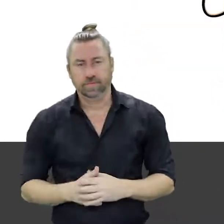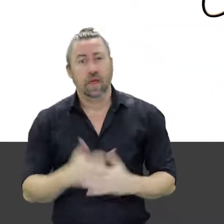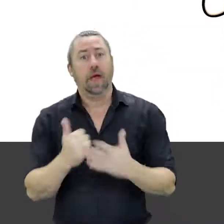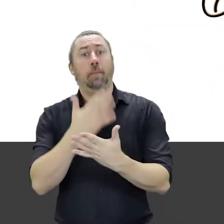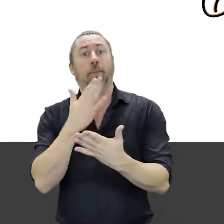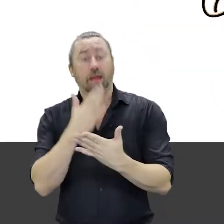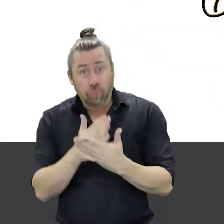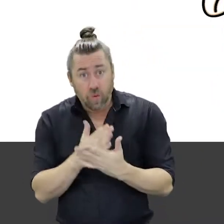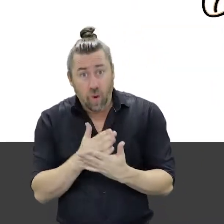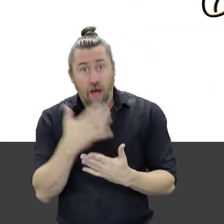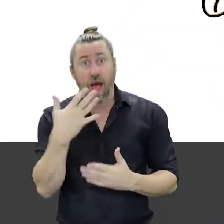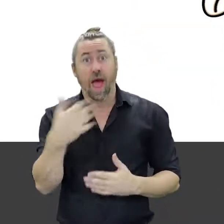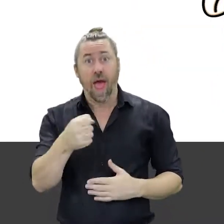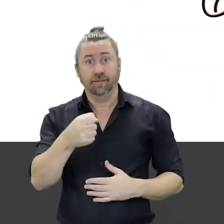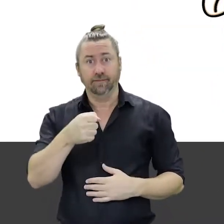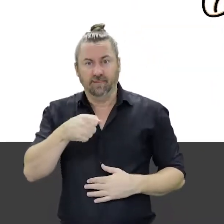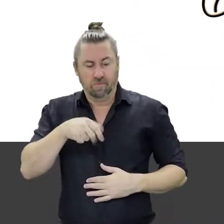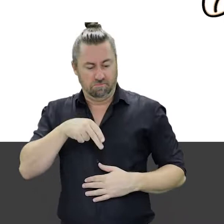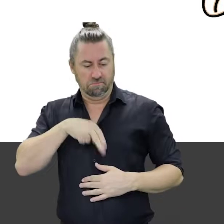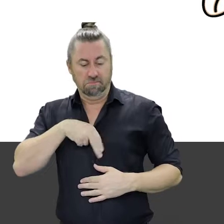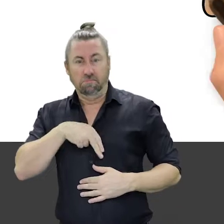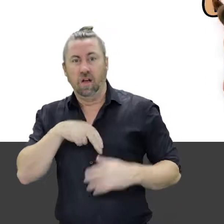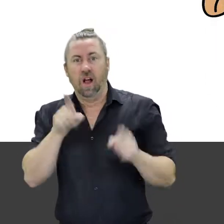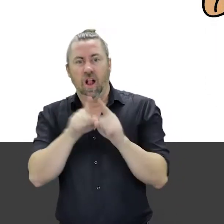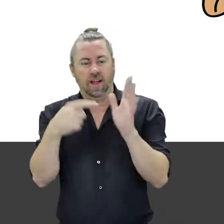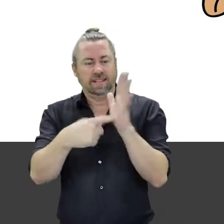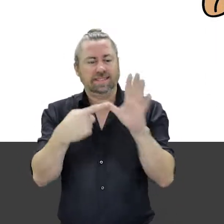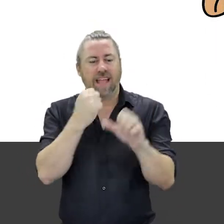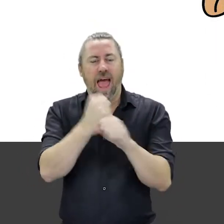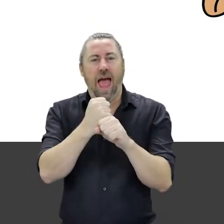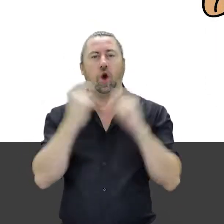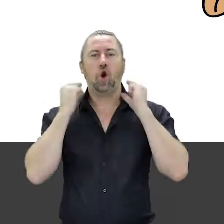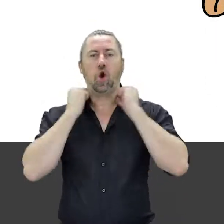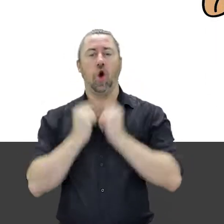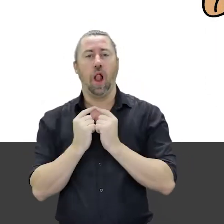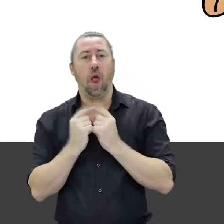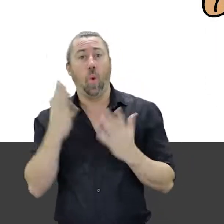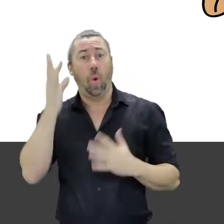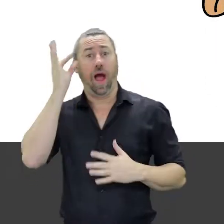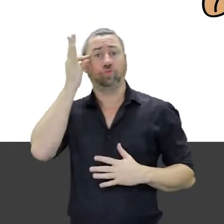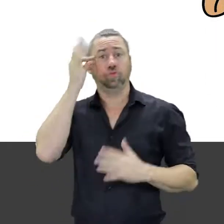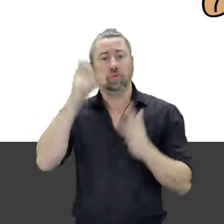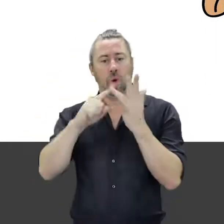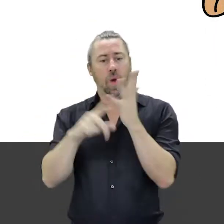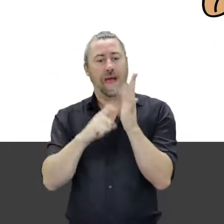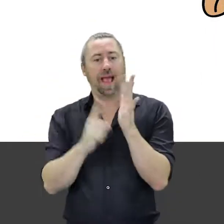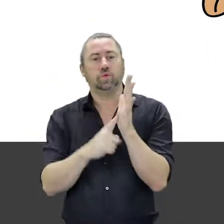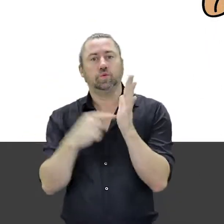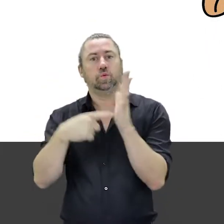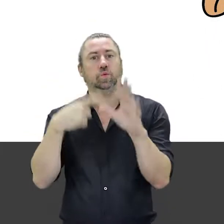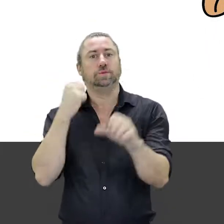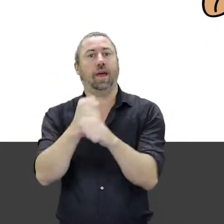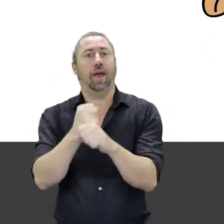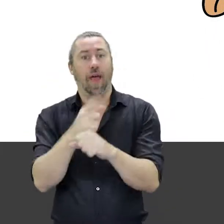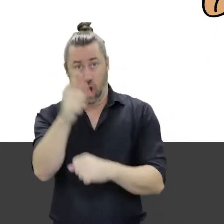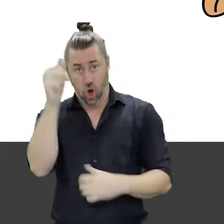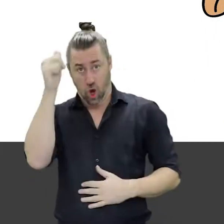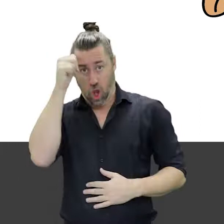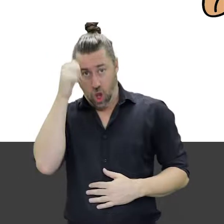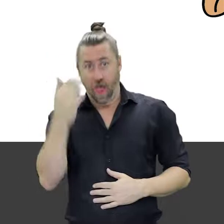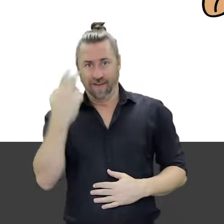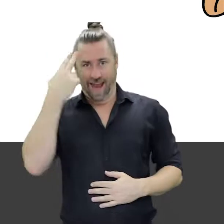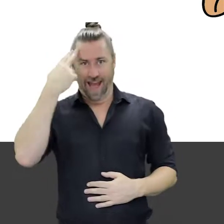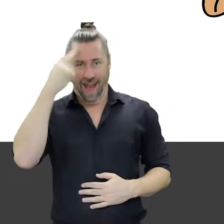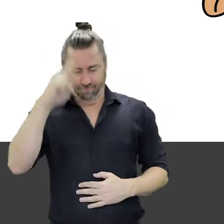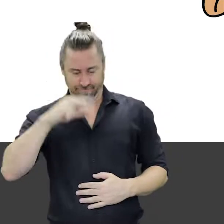your animals are identified with a visible marker, such as a collar and council registration tag, as well as permanently